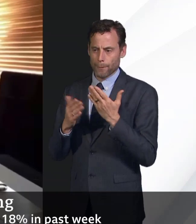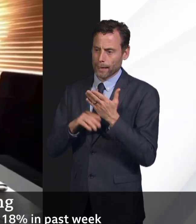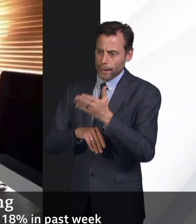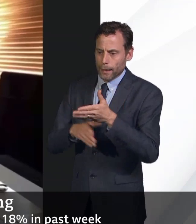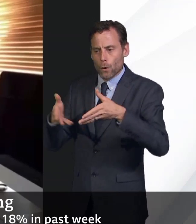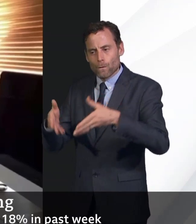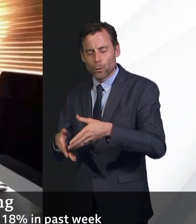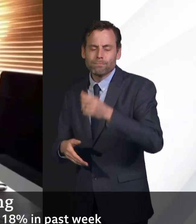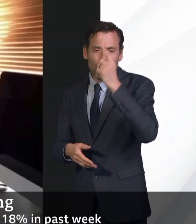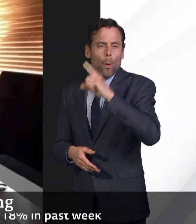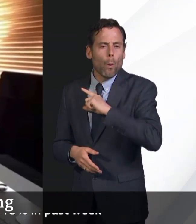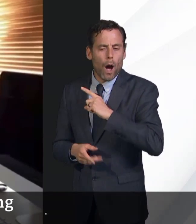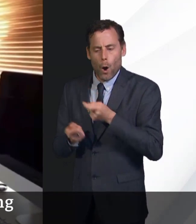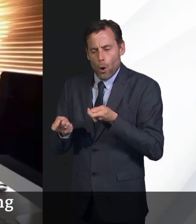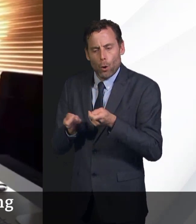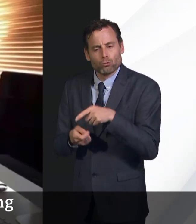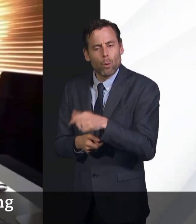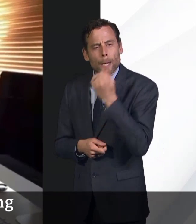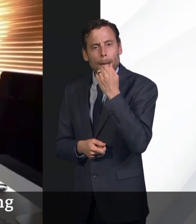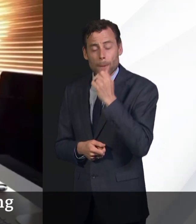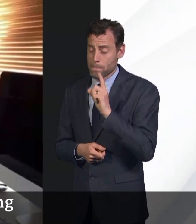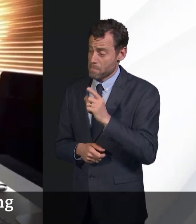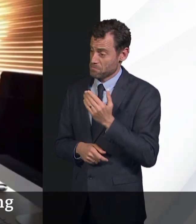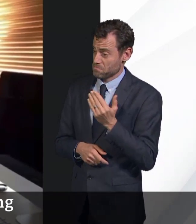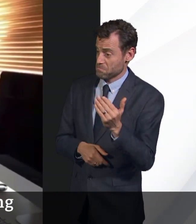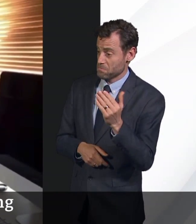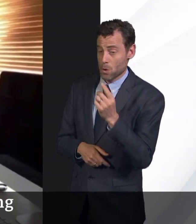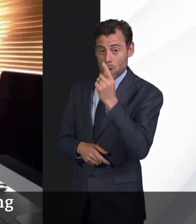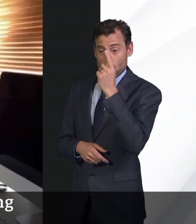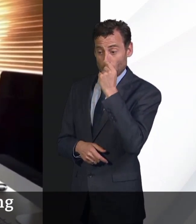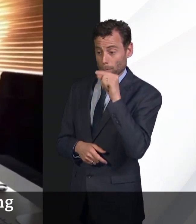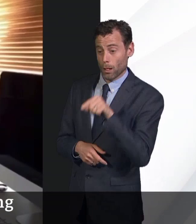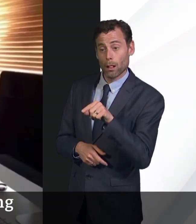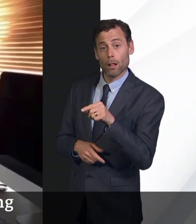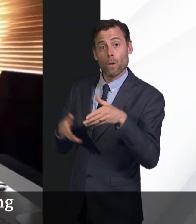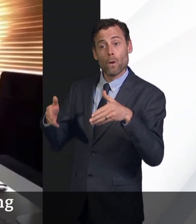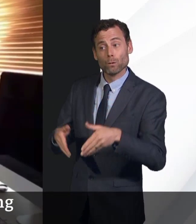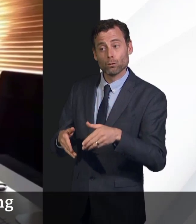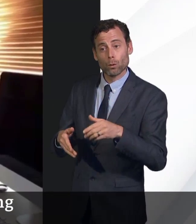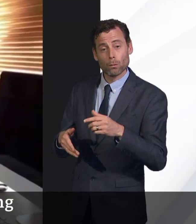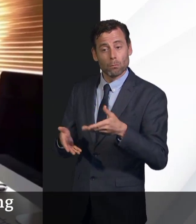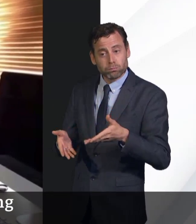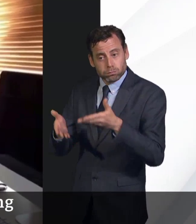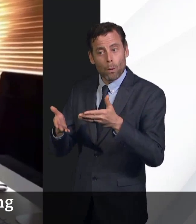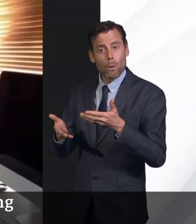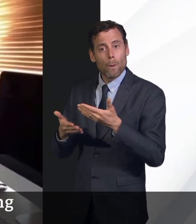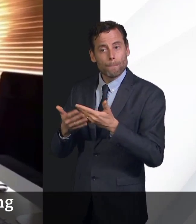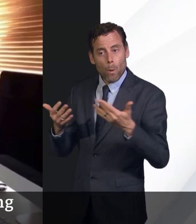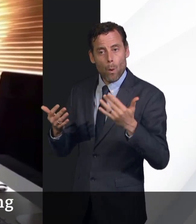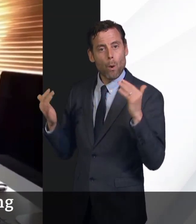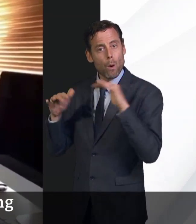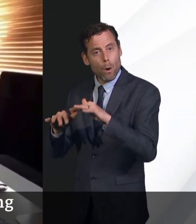that. I just wondered if there's any prospect in the relaxation of, or the easing of some of the rules that the Prime Minister will announce,